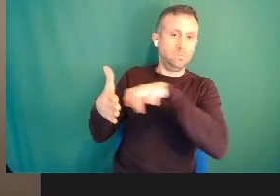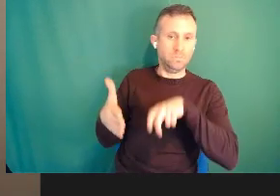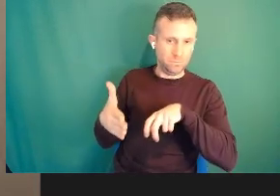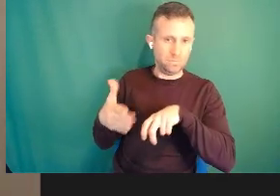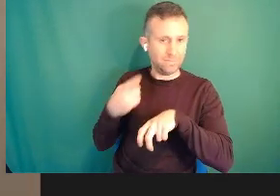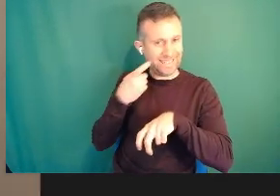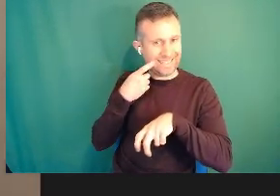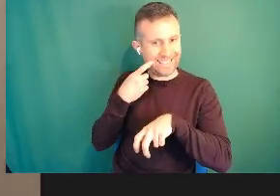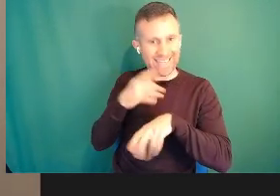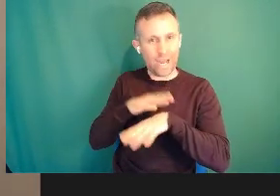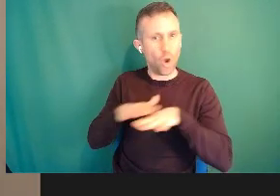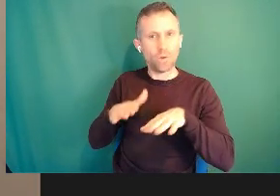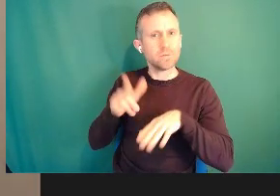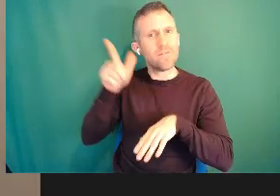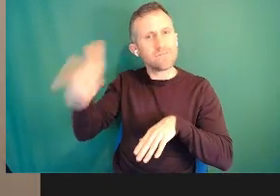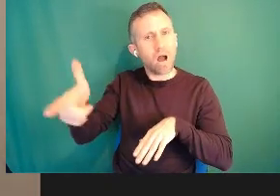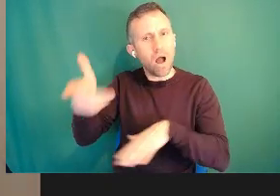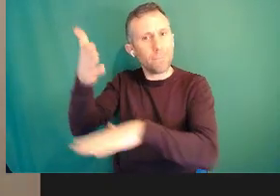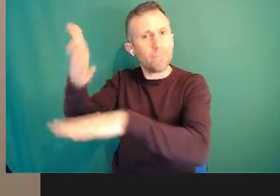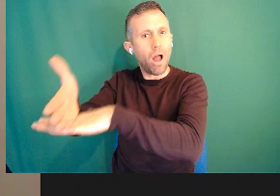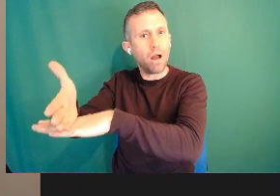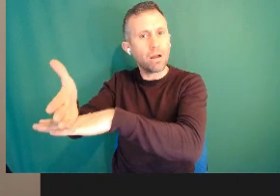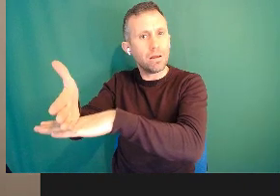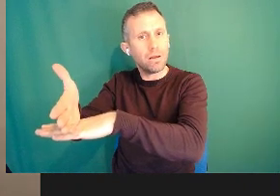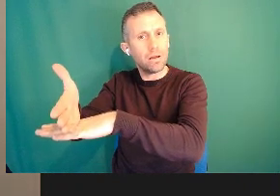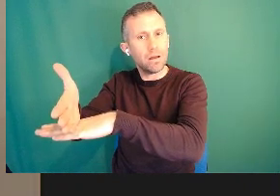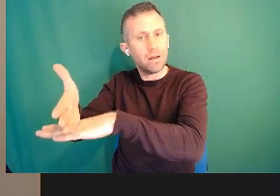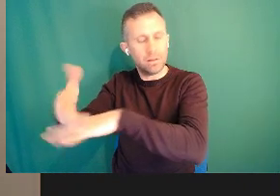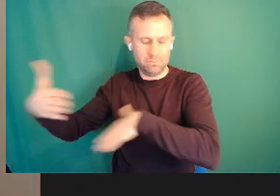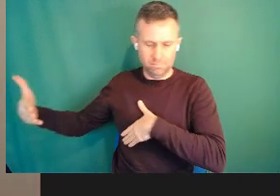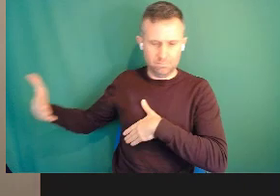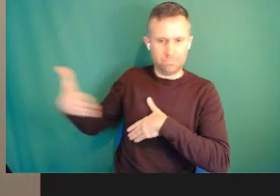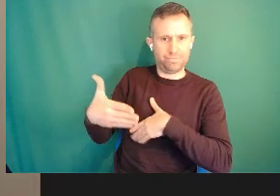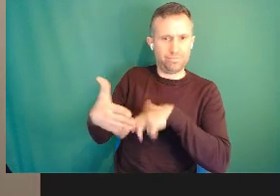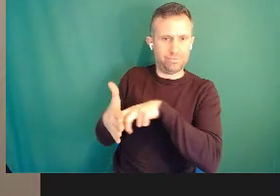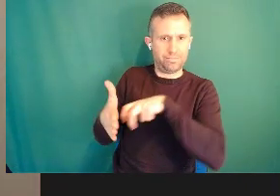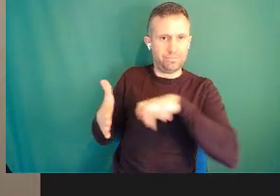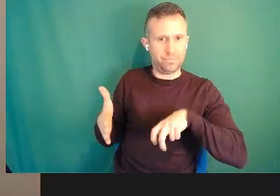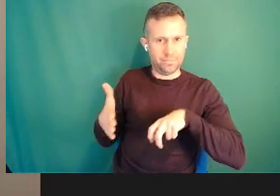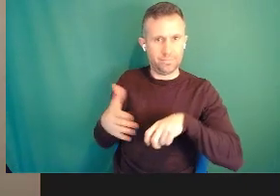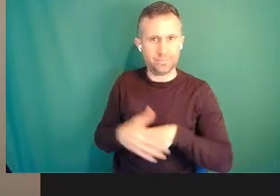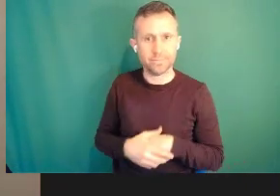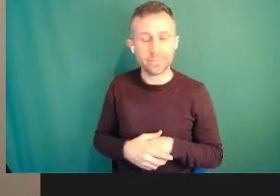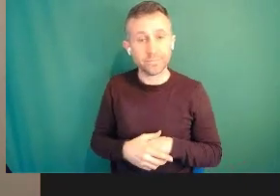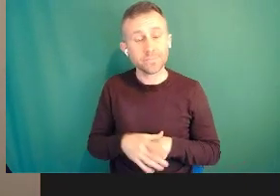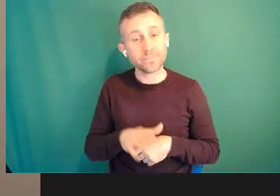And we can do that by pre-booking. We also have an electric vehicle, so we can bring people from the car